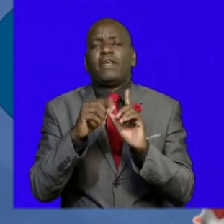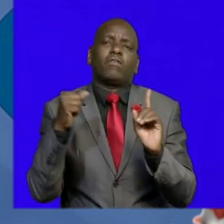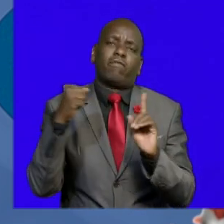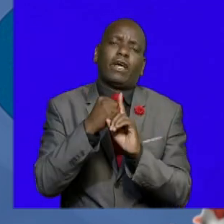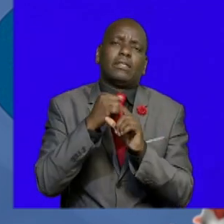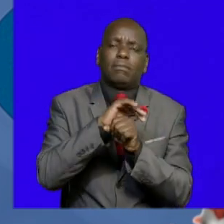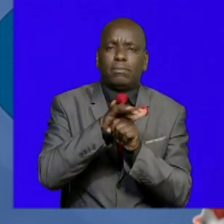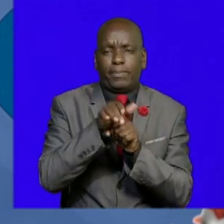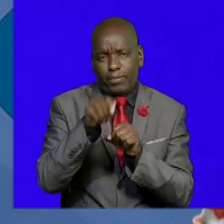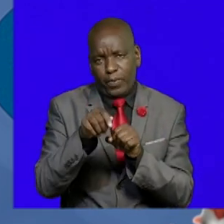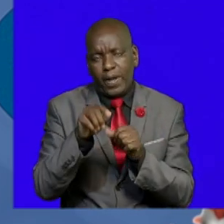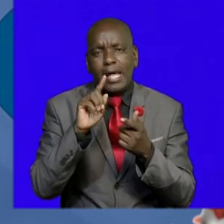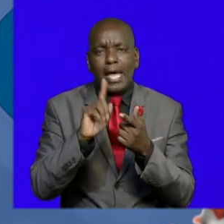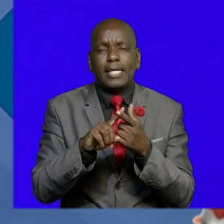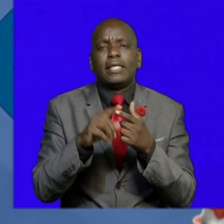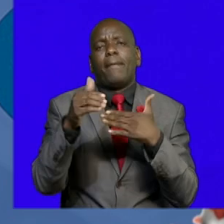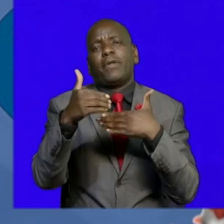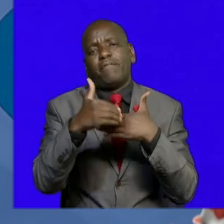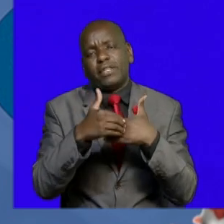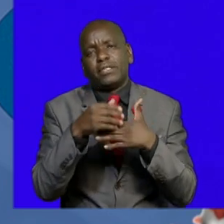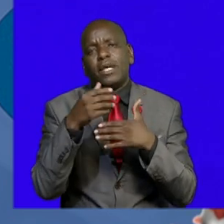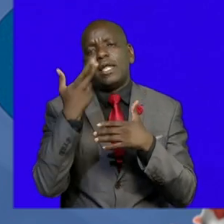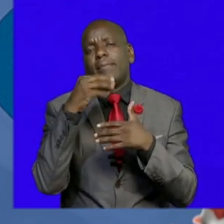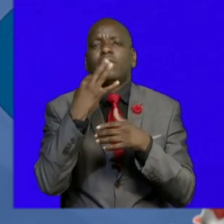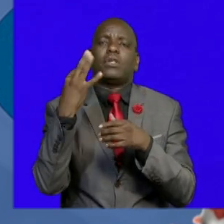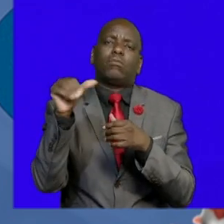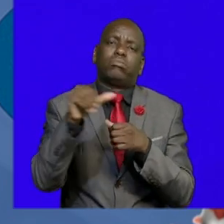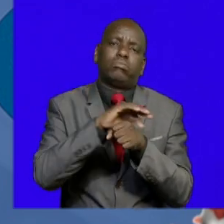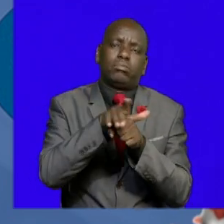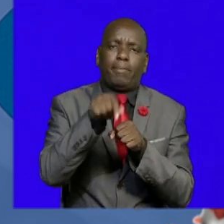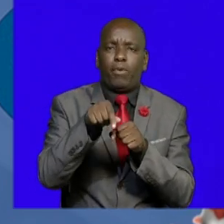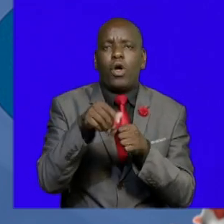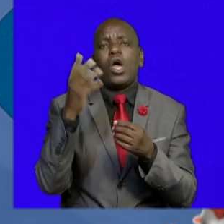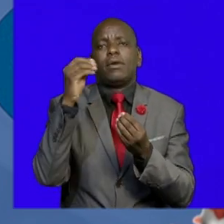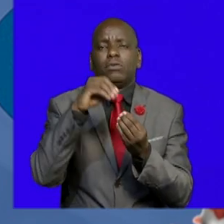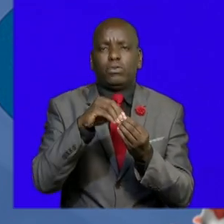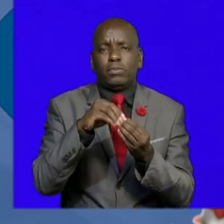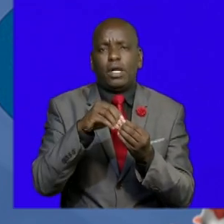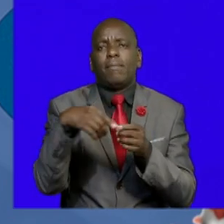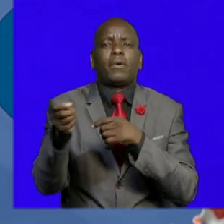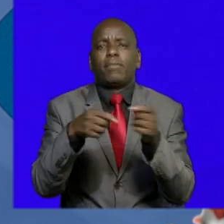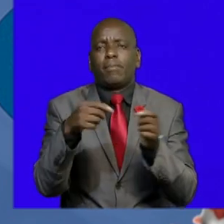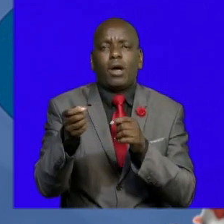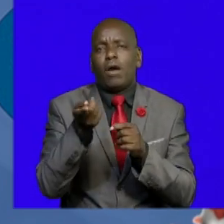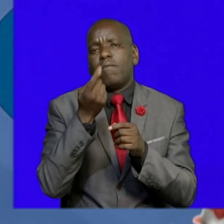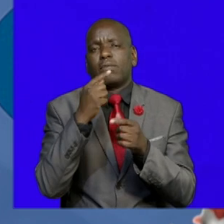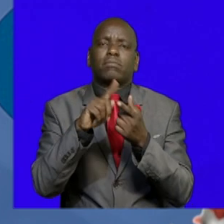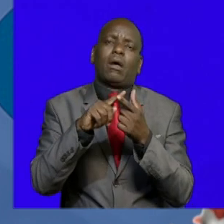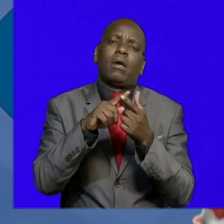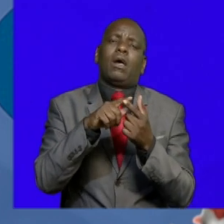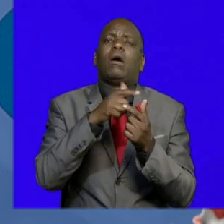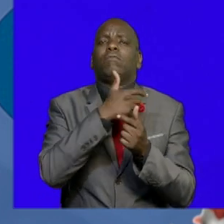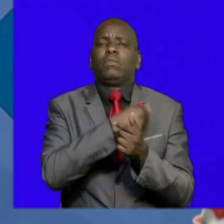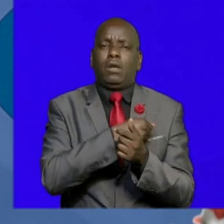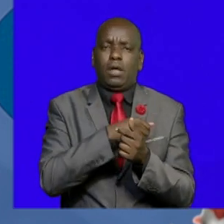our response and indeed preventing a third wave include deployment of vaccines.